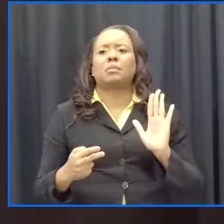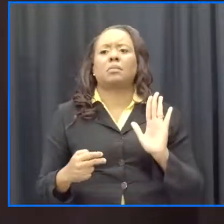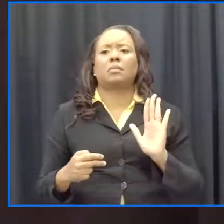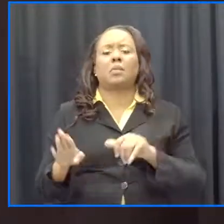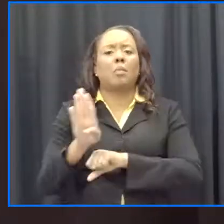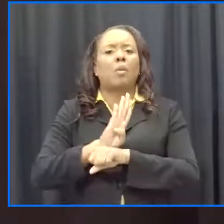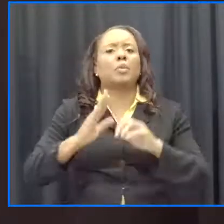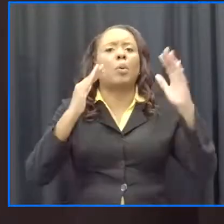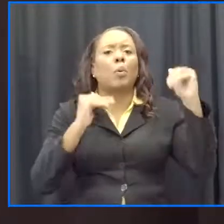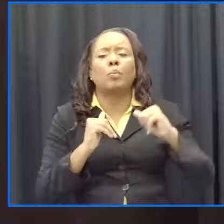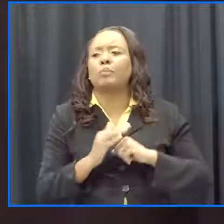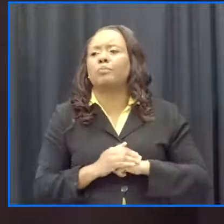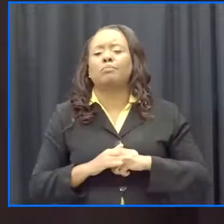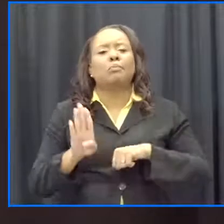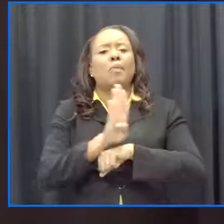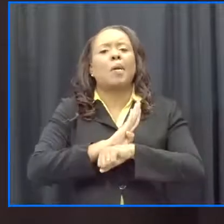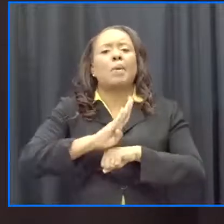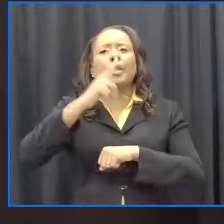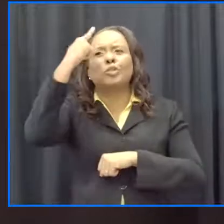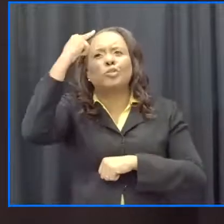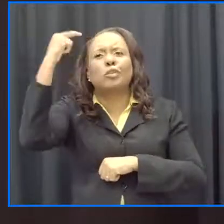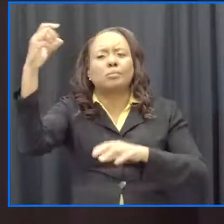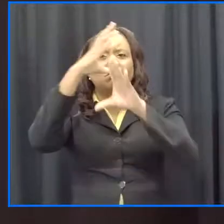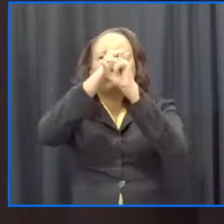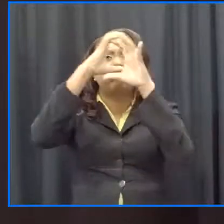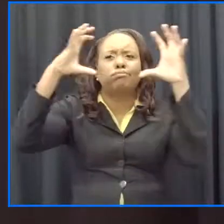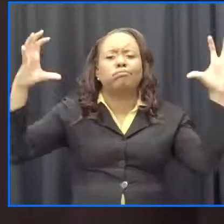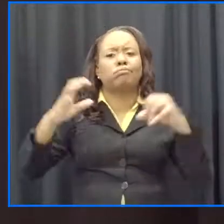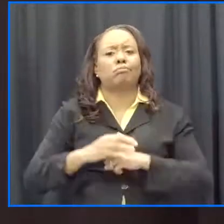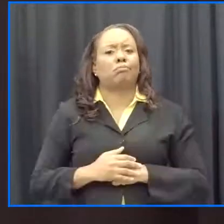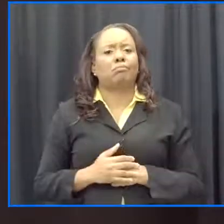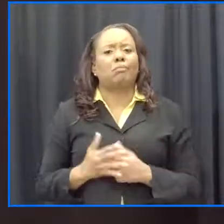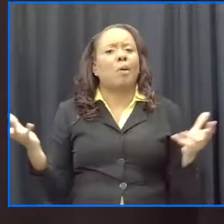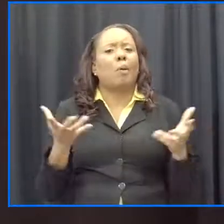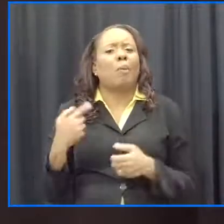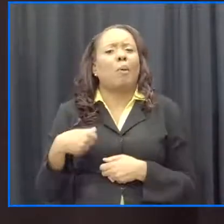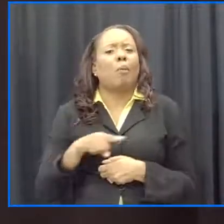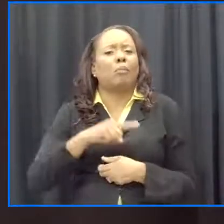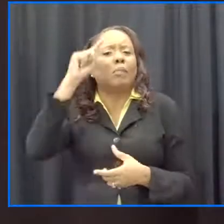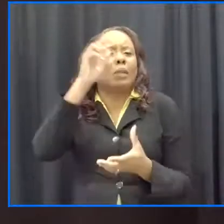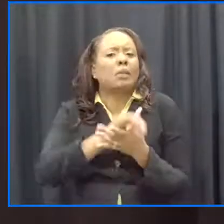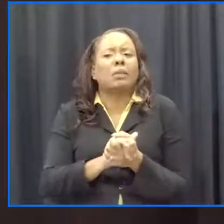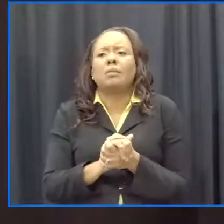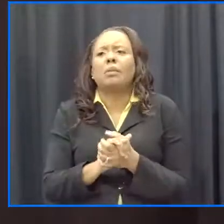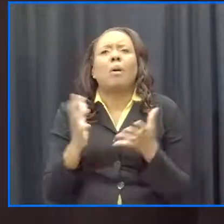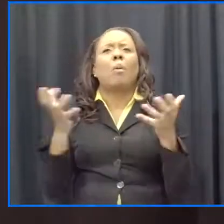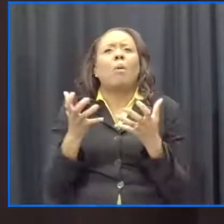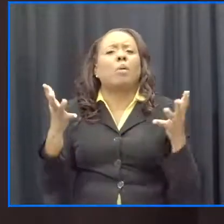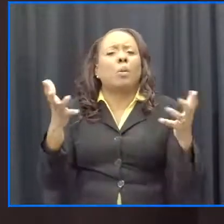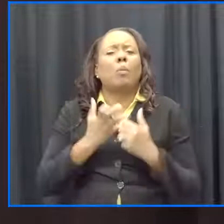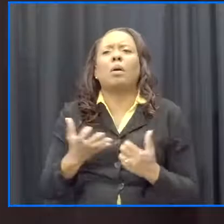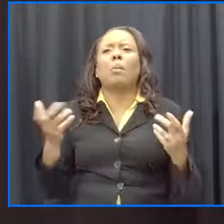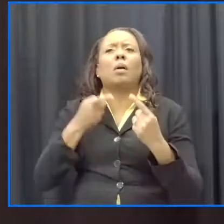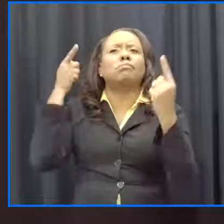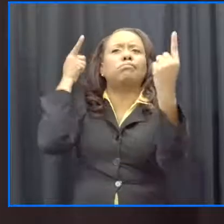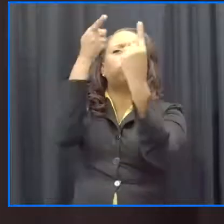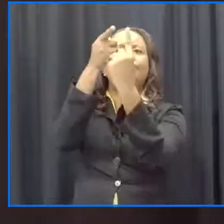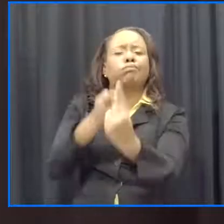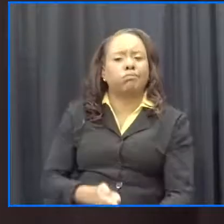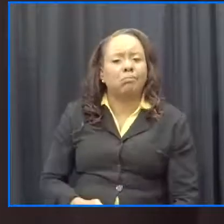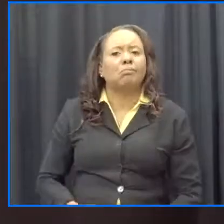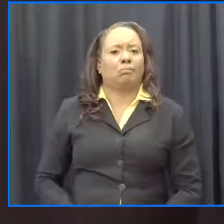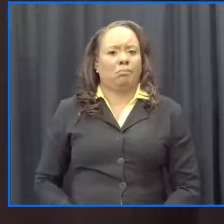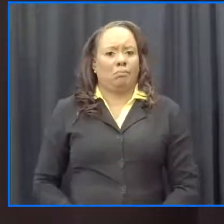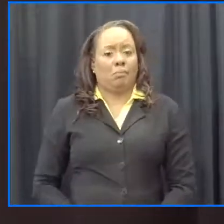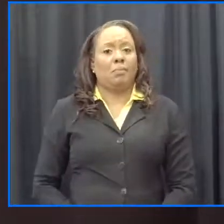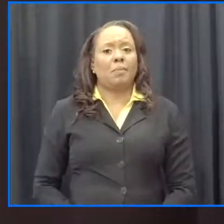It tells the rest of the world who we are, what we believe, and what we aspire to be.